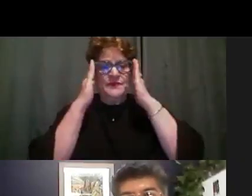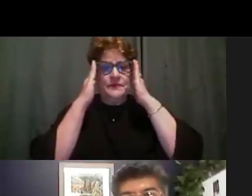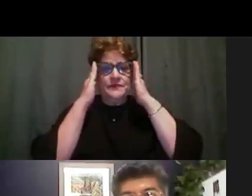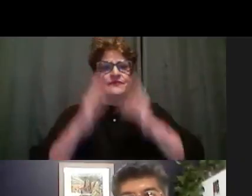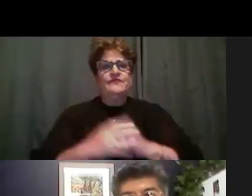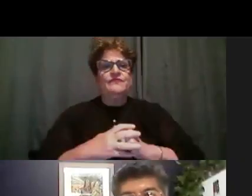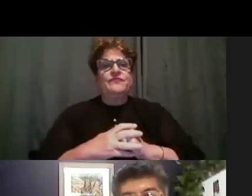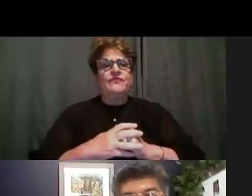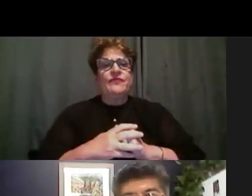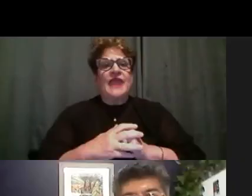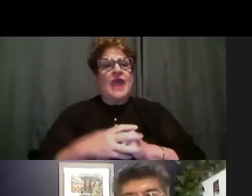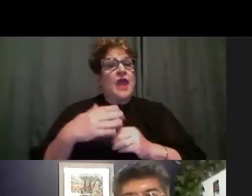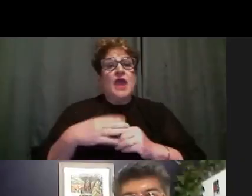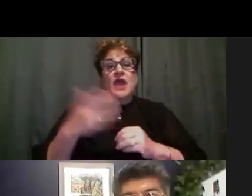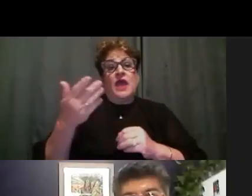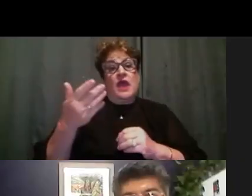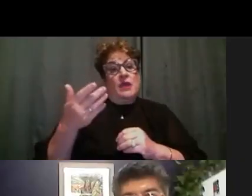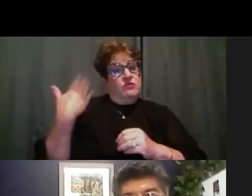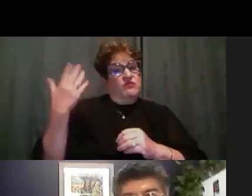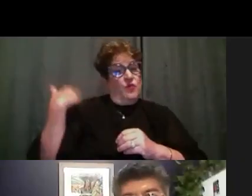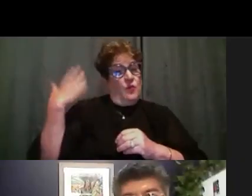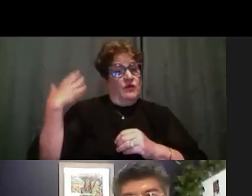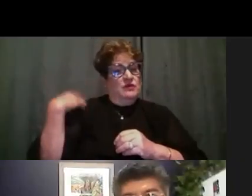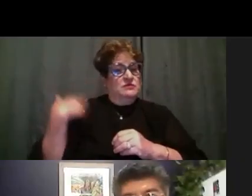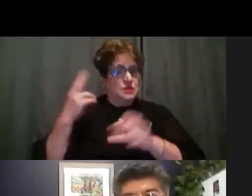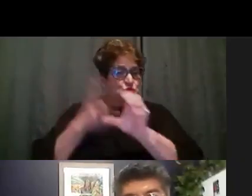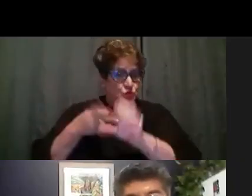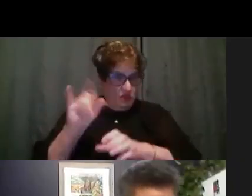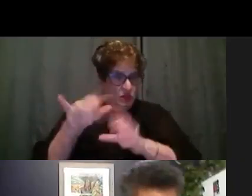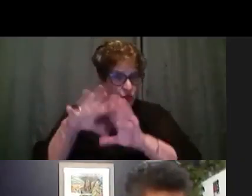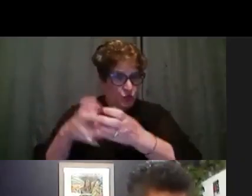So prior to that group, when I was a teen,